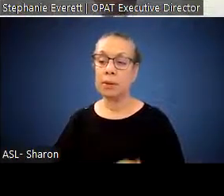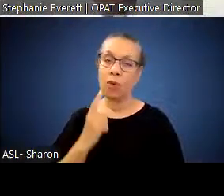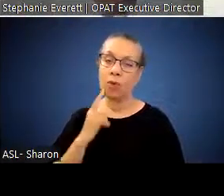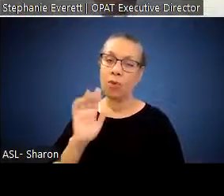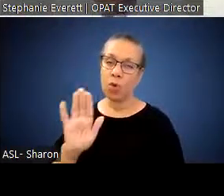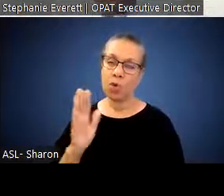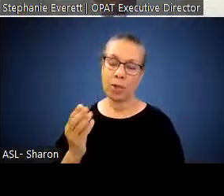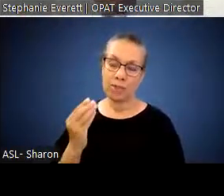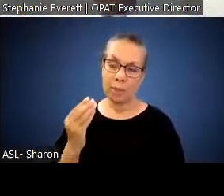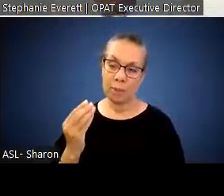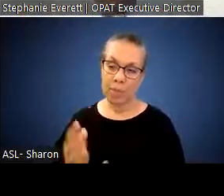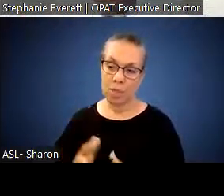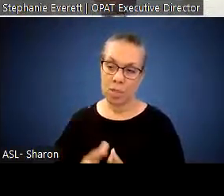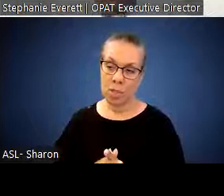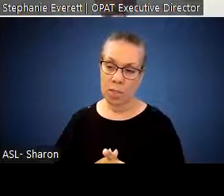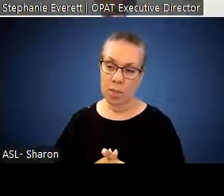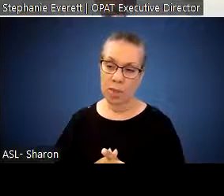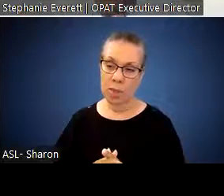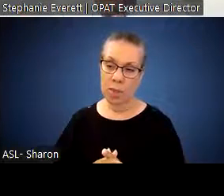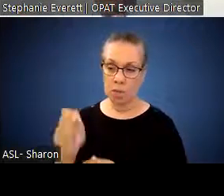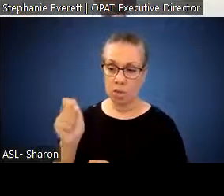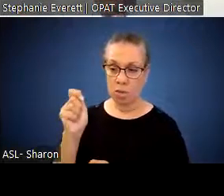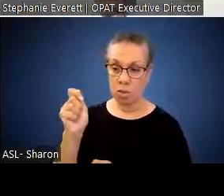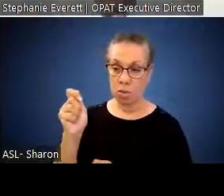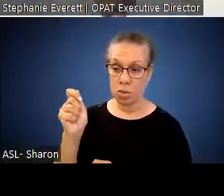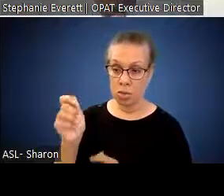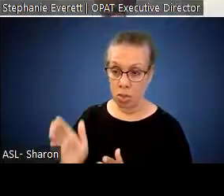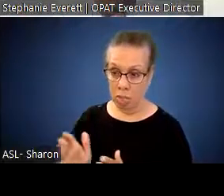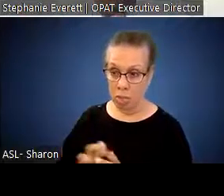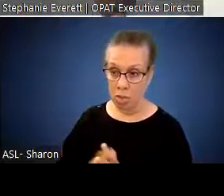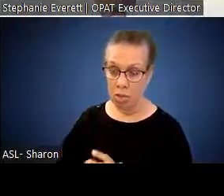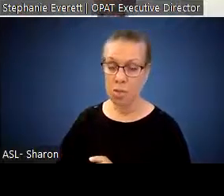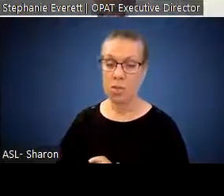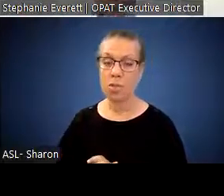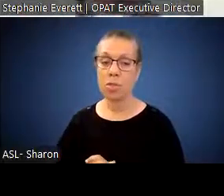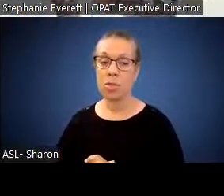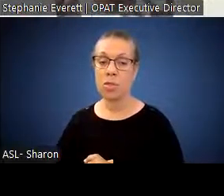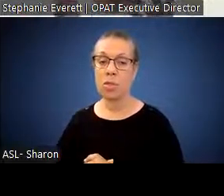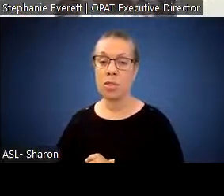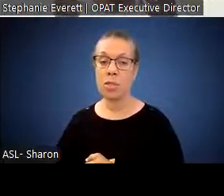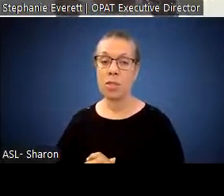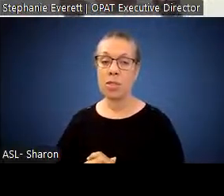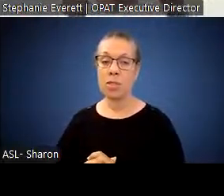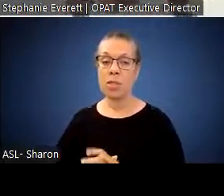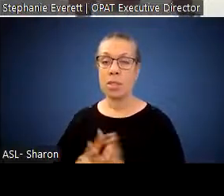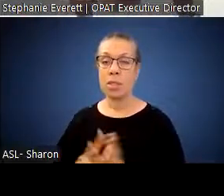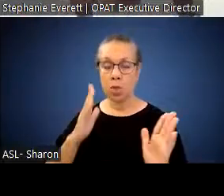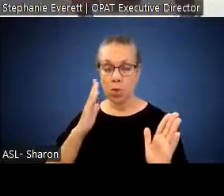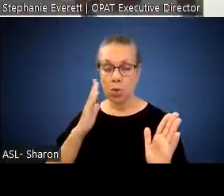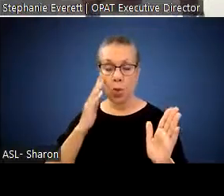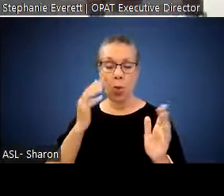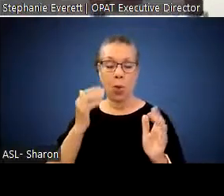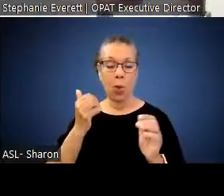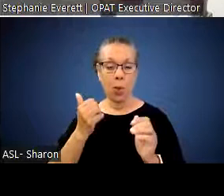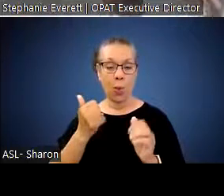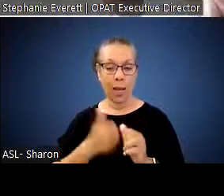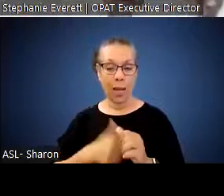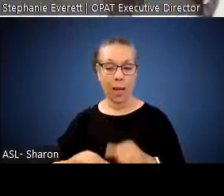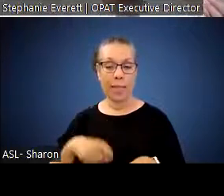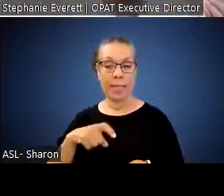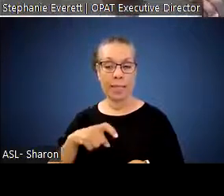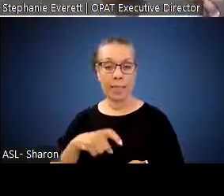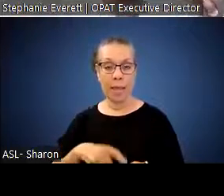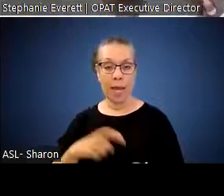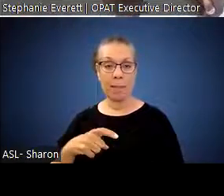information, Judge, there is, whenever, as you know, when there's a